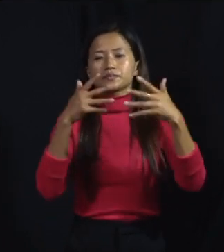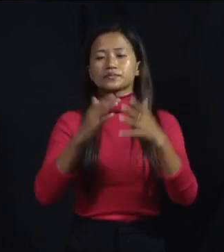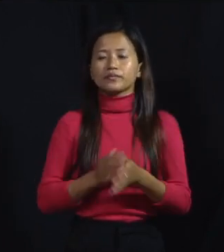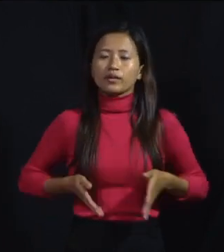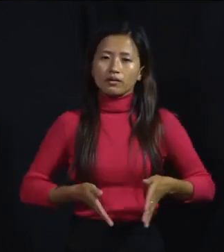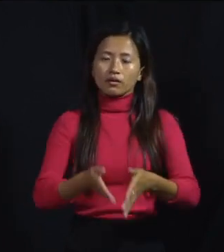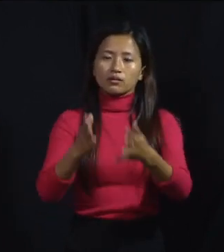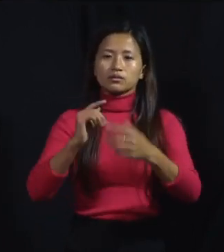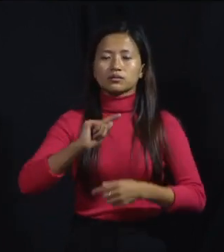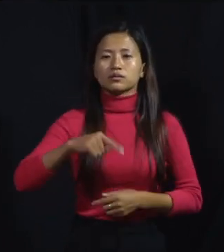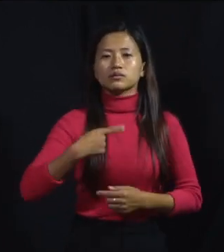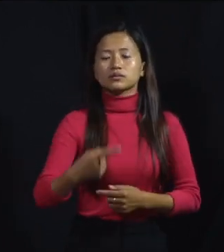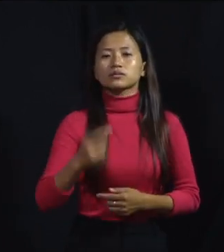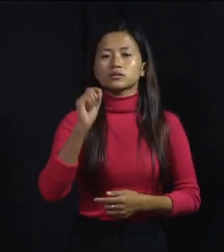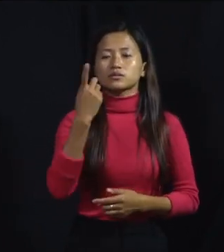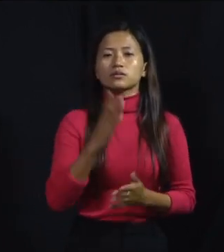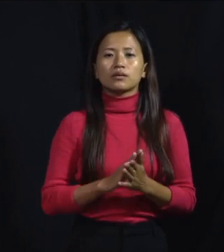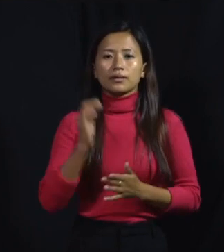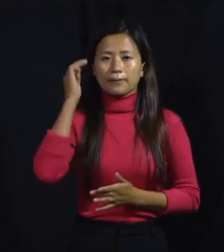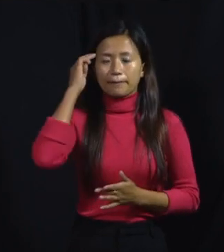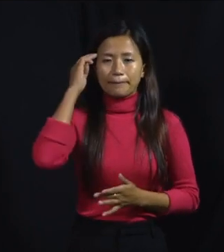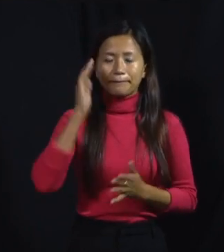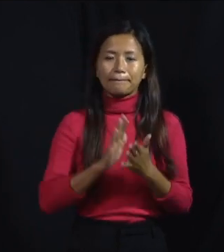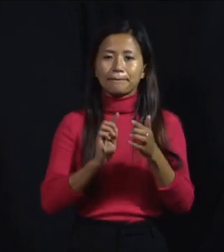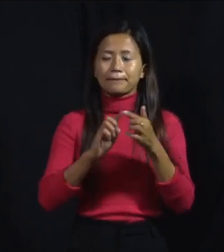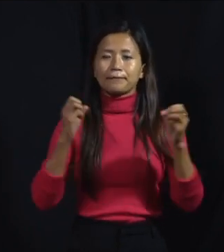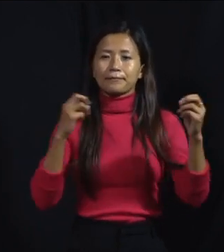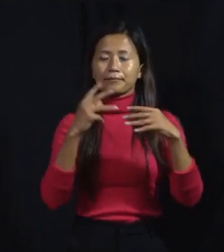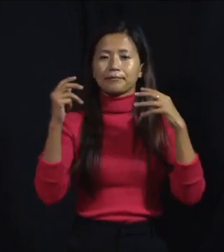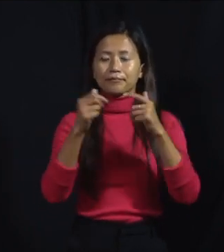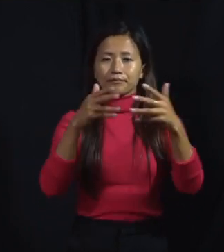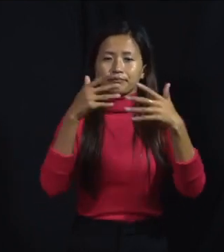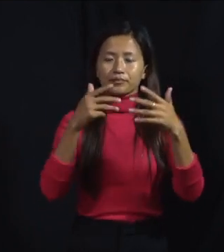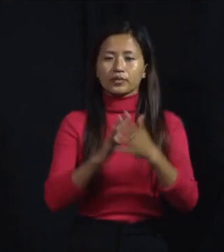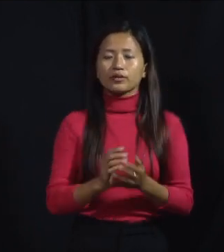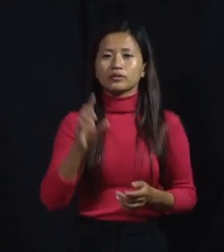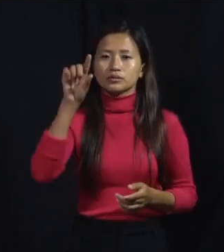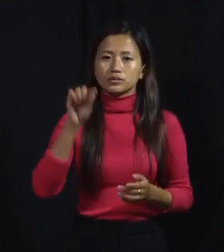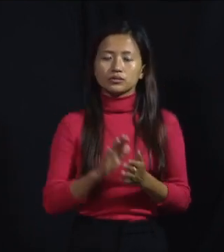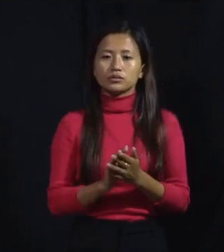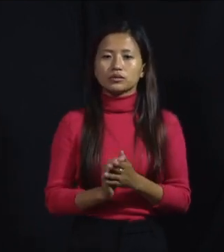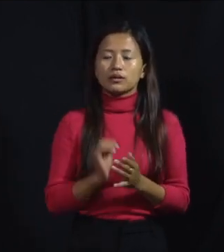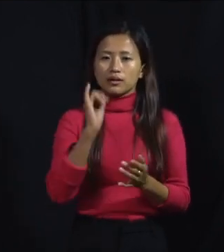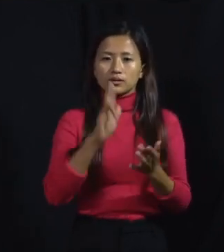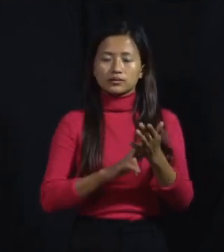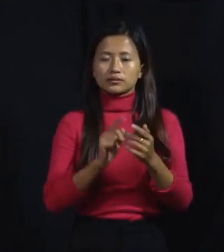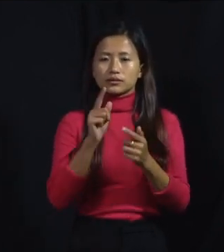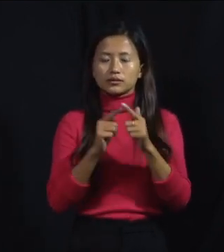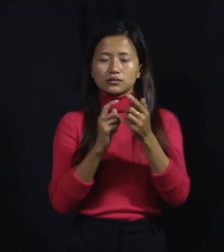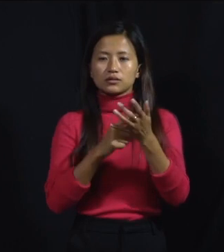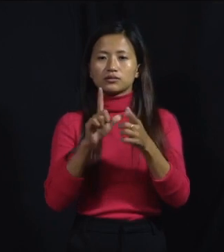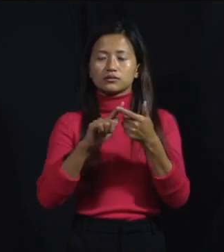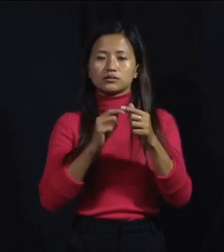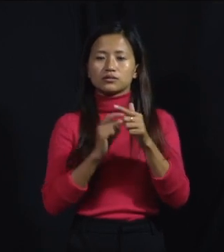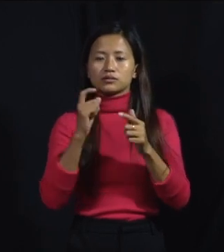the next one, that is the mental environment. So mental environment can be to do with the intellect, isn't that? So